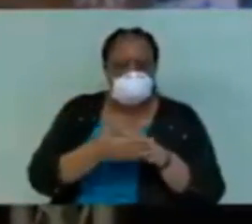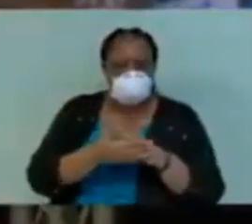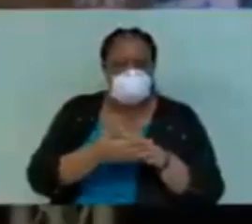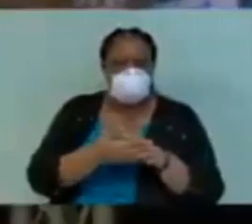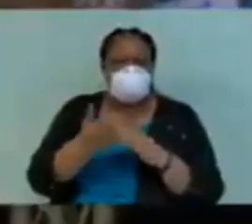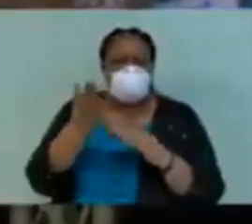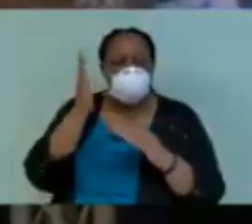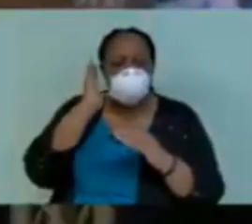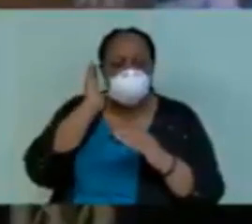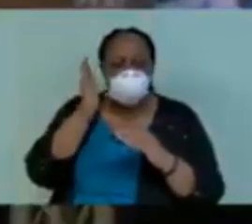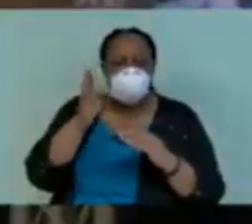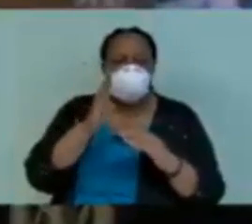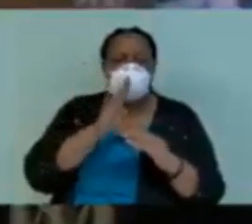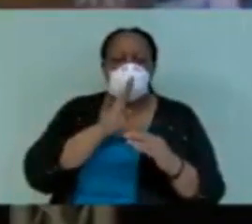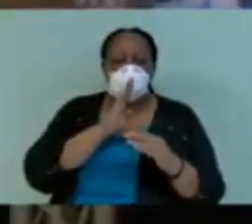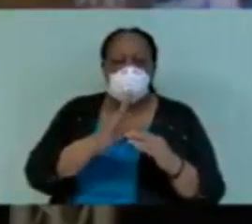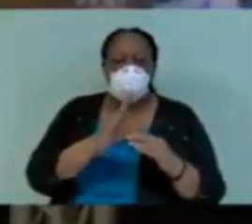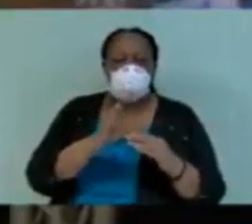COVID-19?